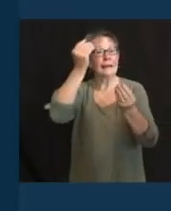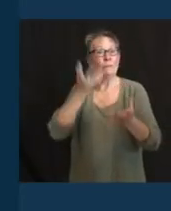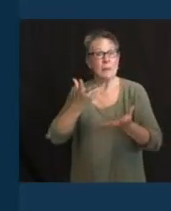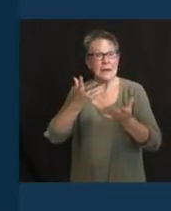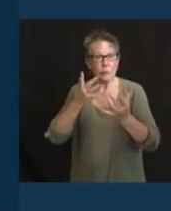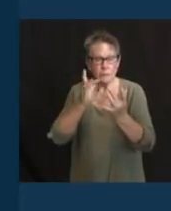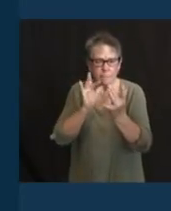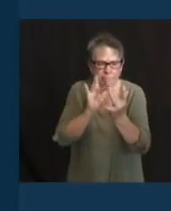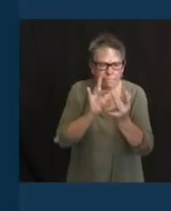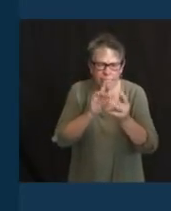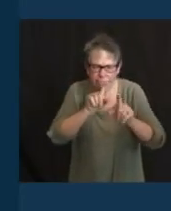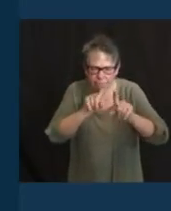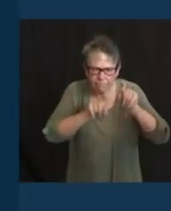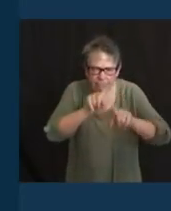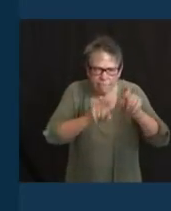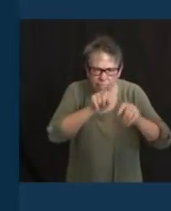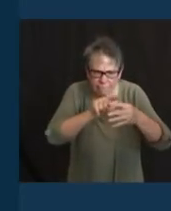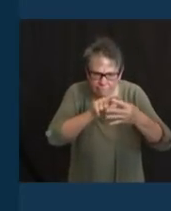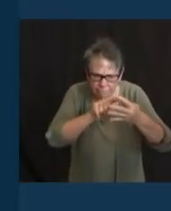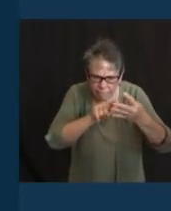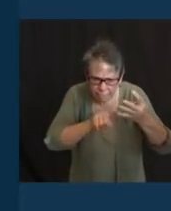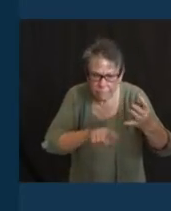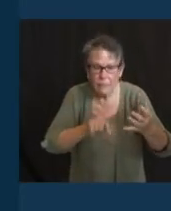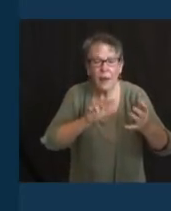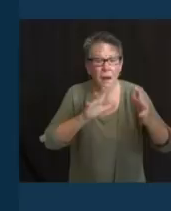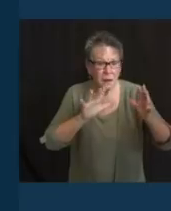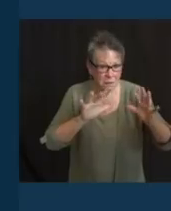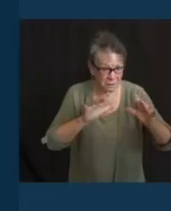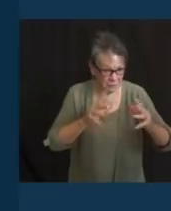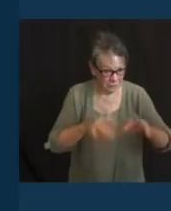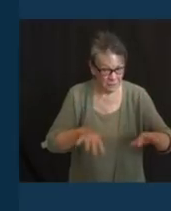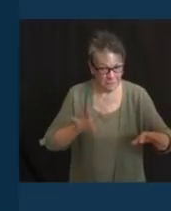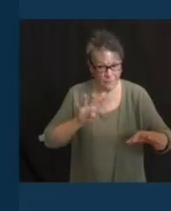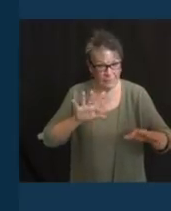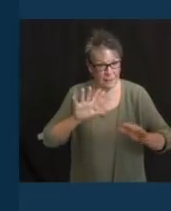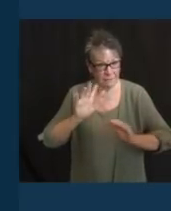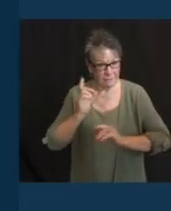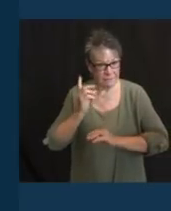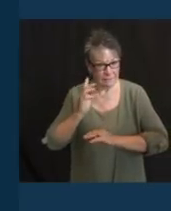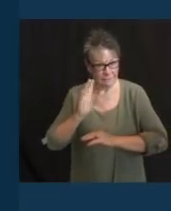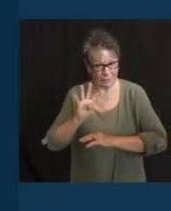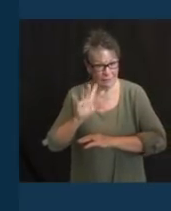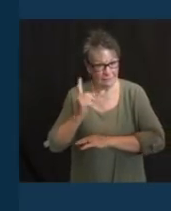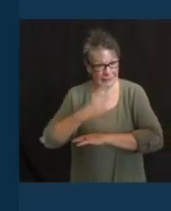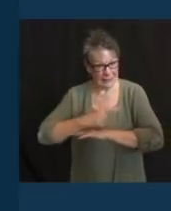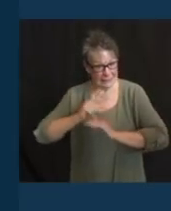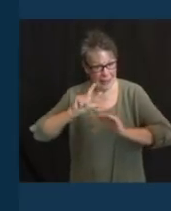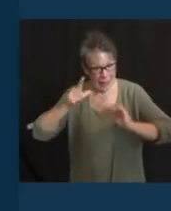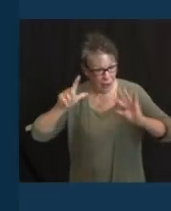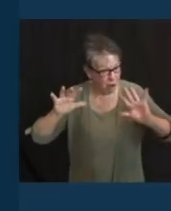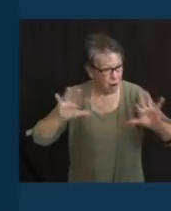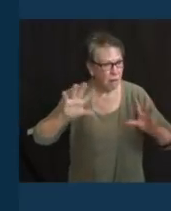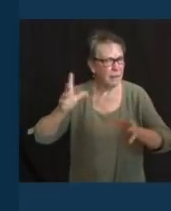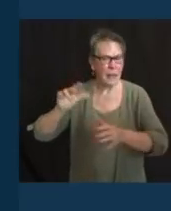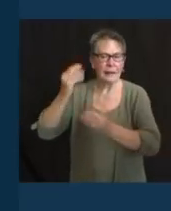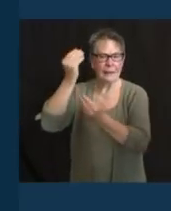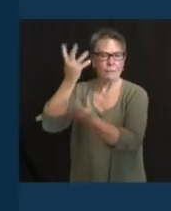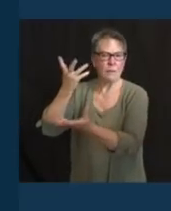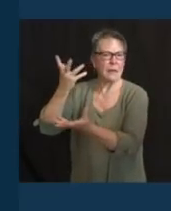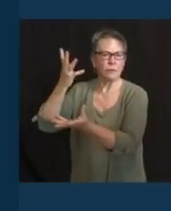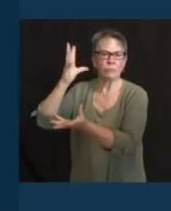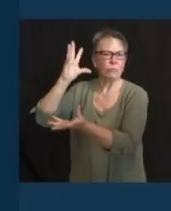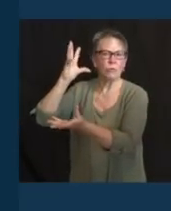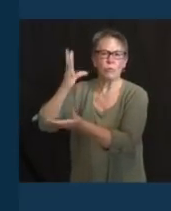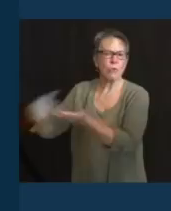contact tracing program. The 4 pillars of this program are in order: consent, transparency, security,